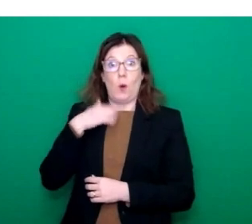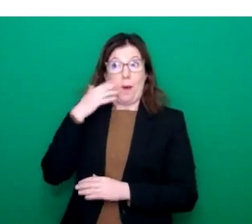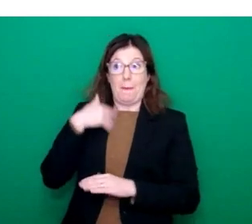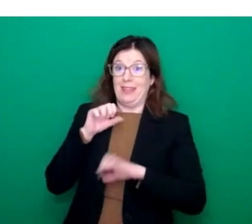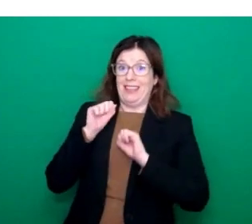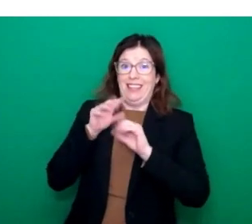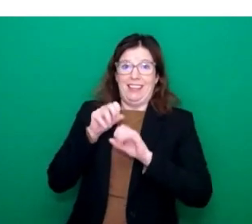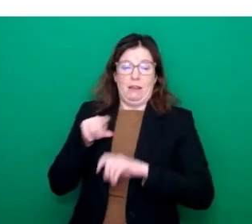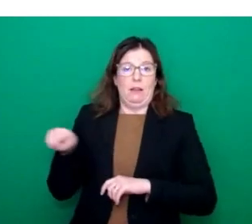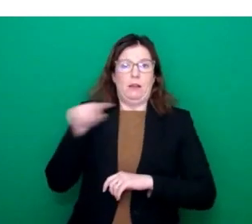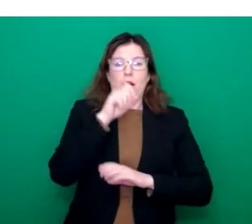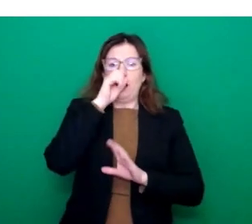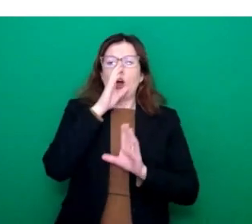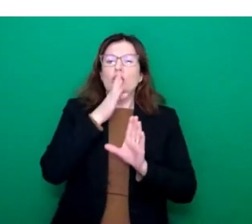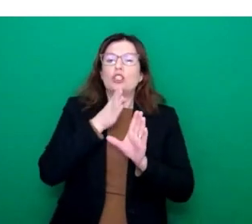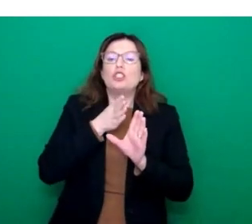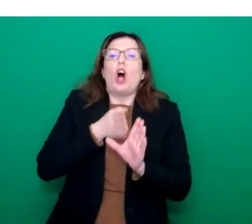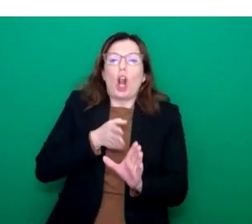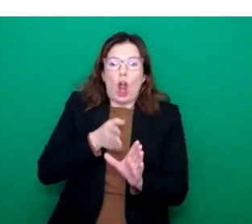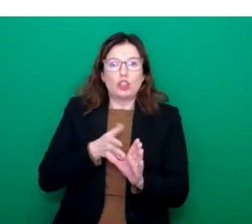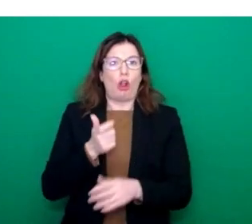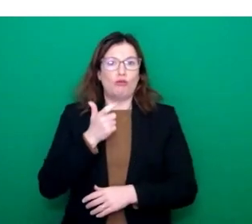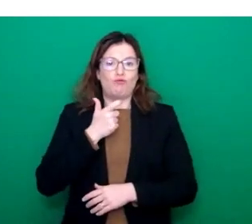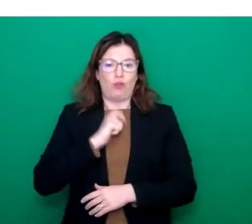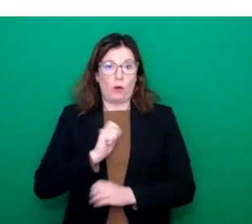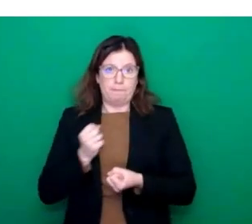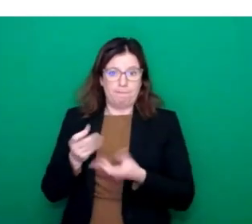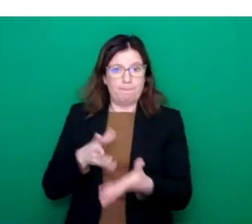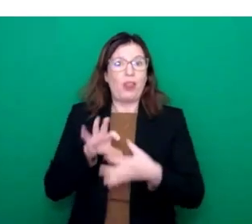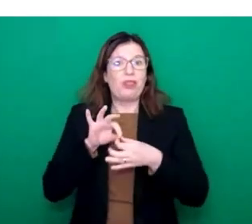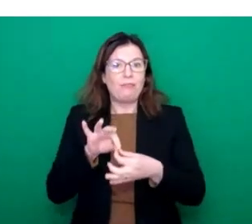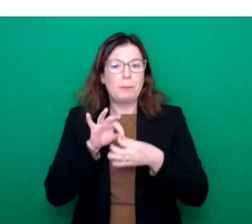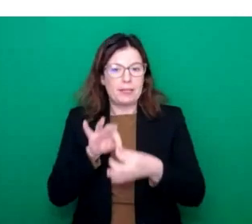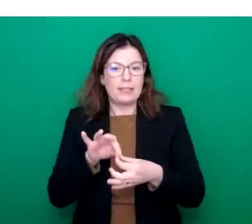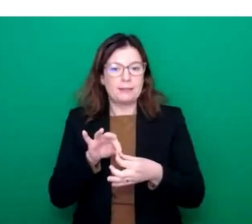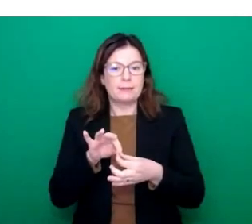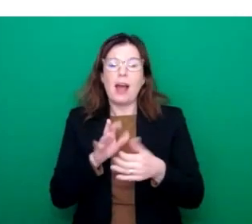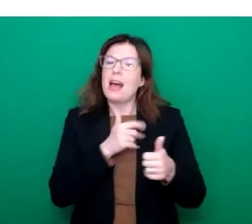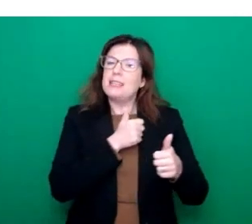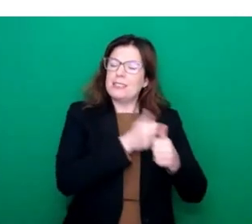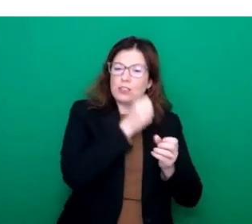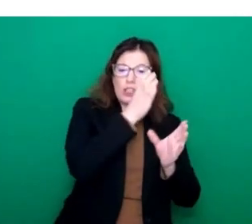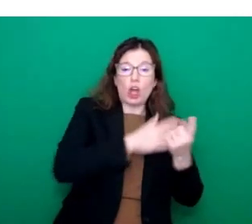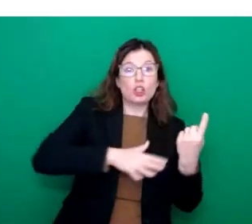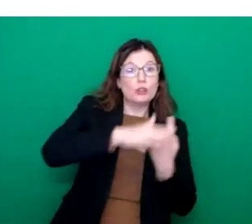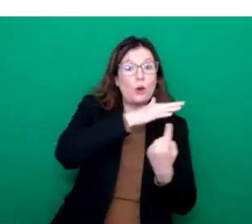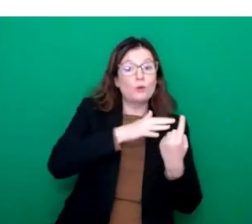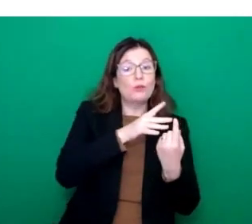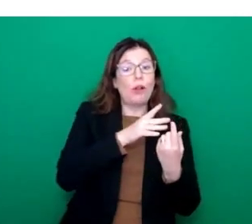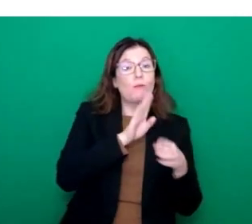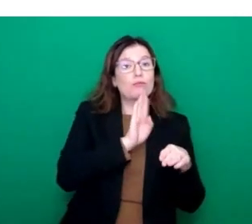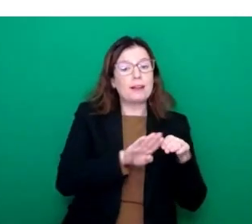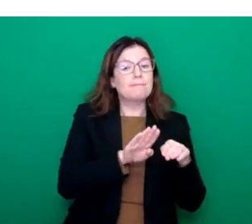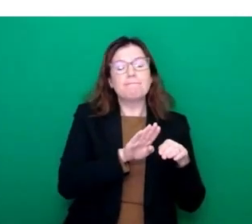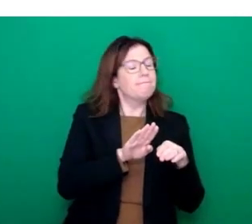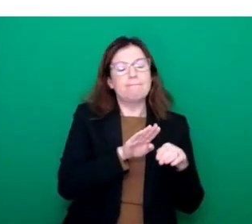is a psychological role to deliver therapy. The assistant psychosocial practitioner role I'm advancing is